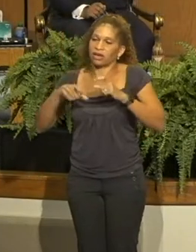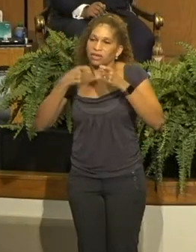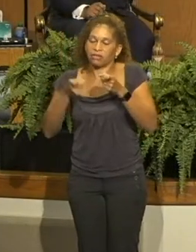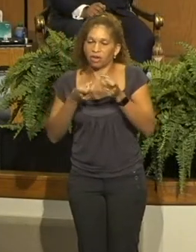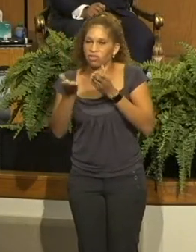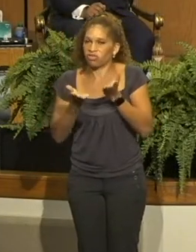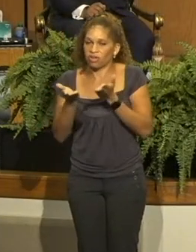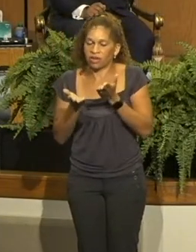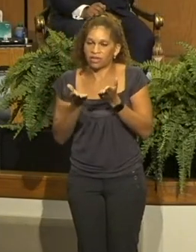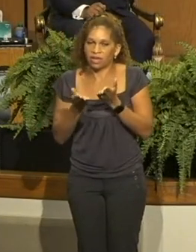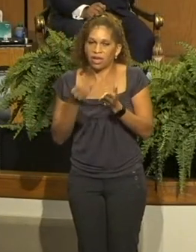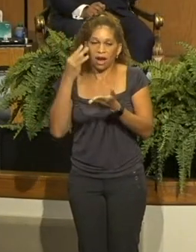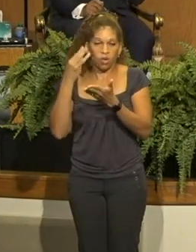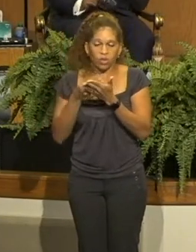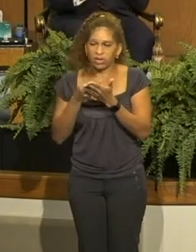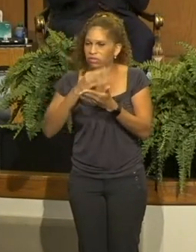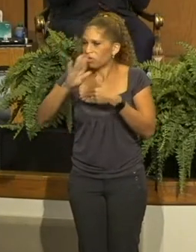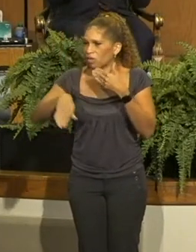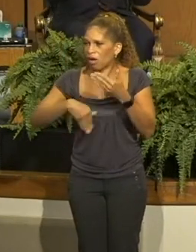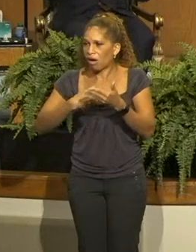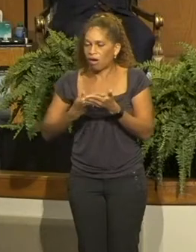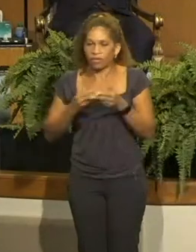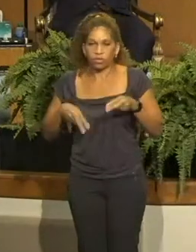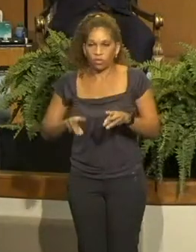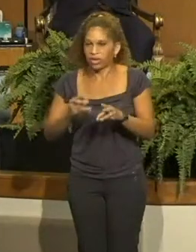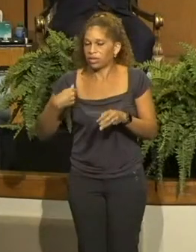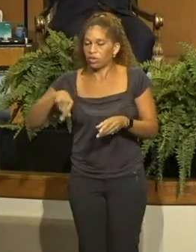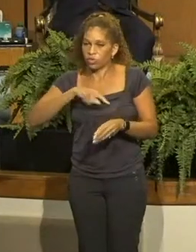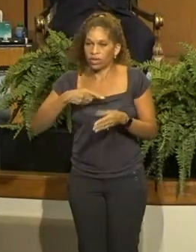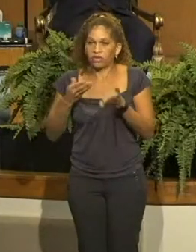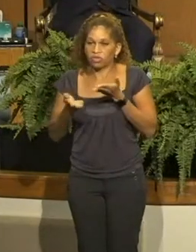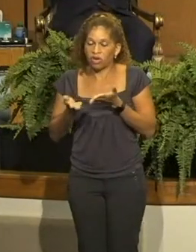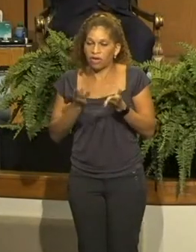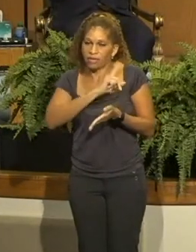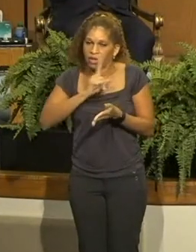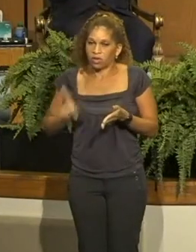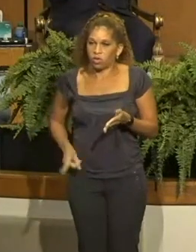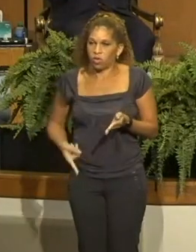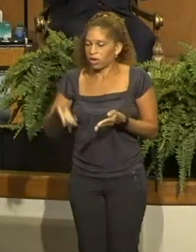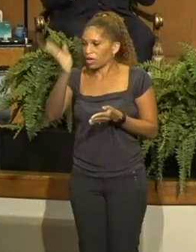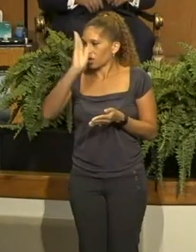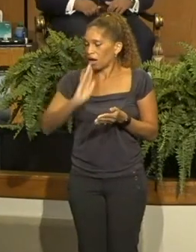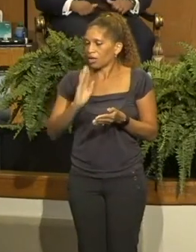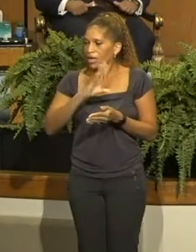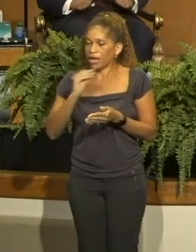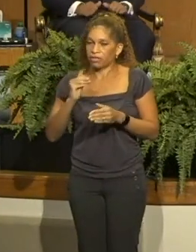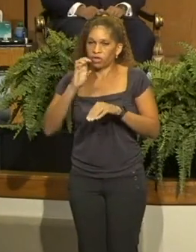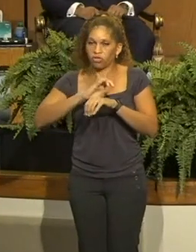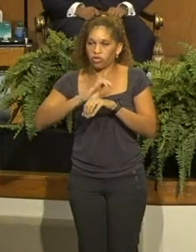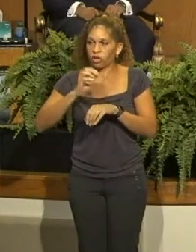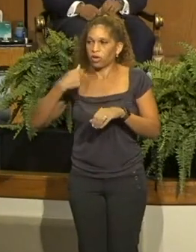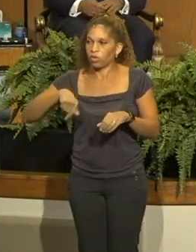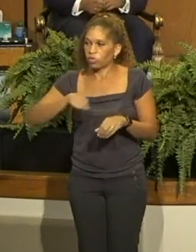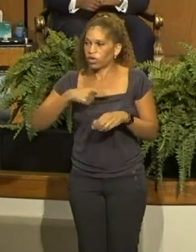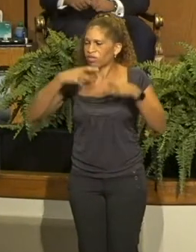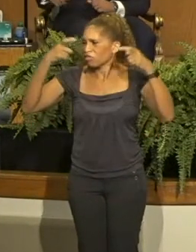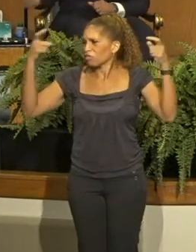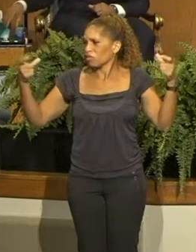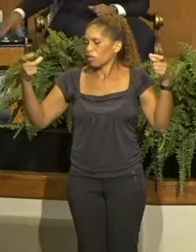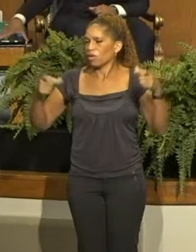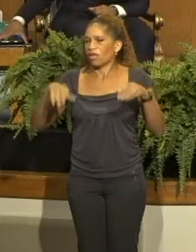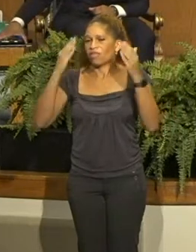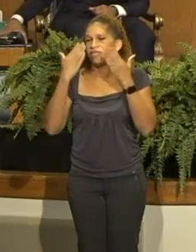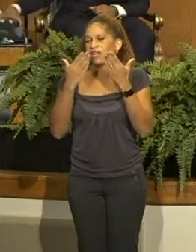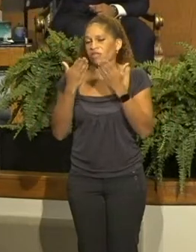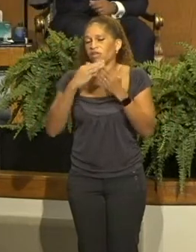service, and our witness are all the ways that we serve the Lord God and the church. And we are so grateful for